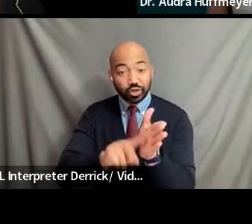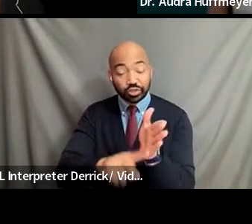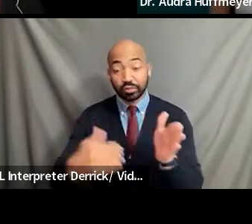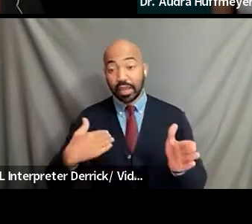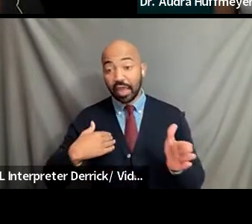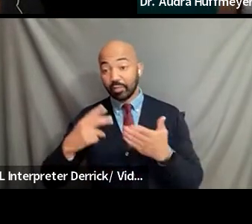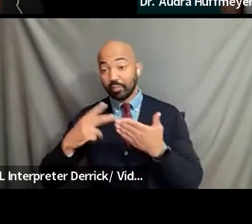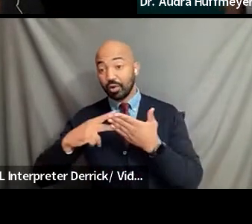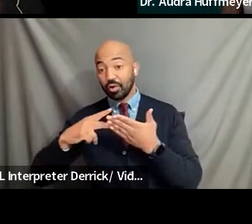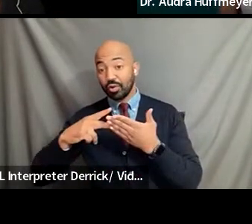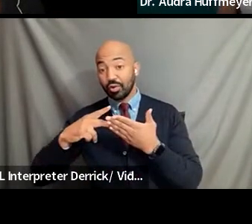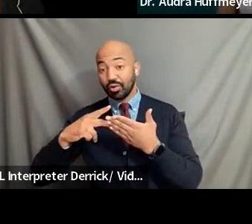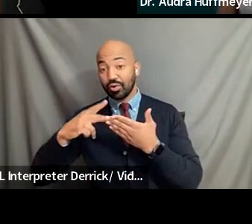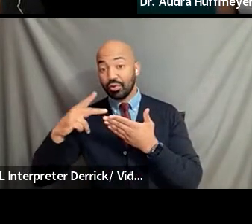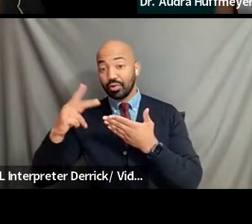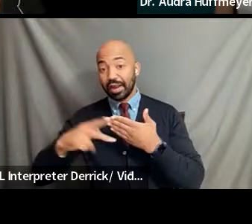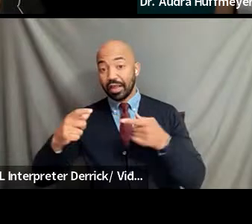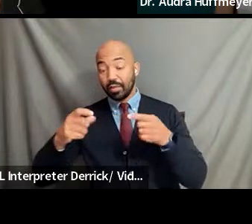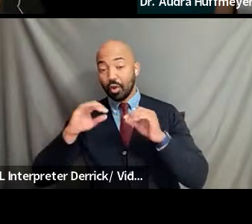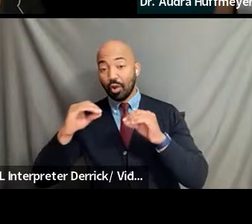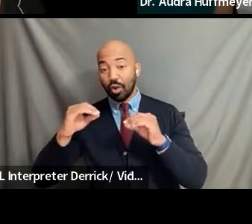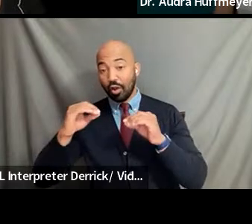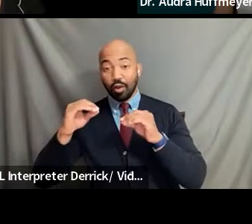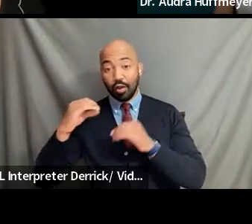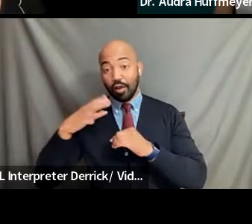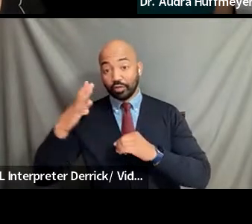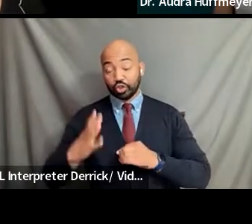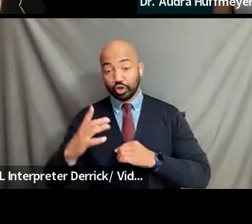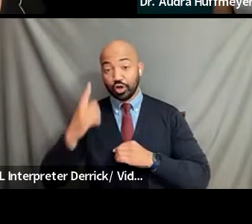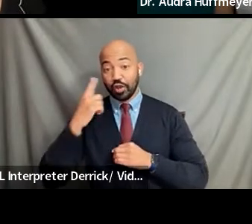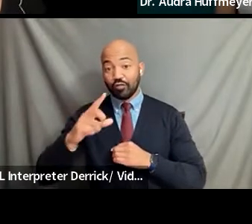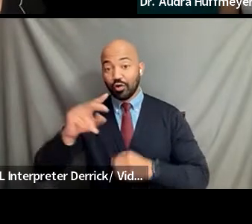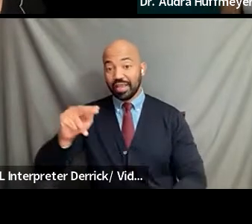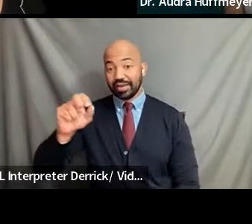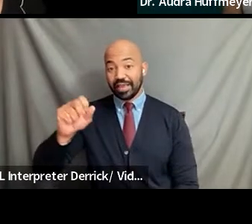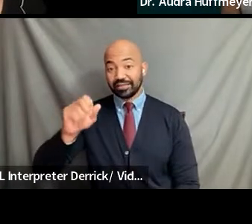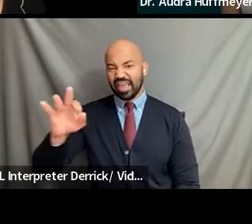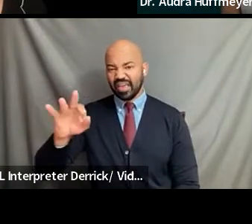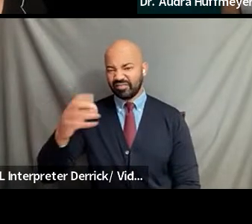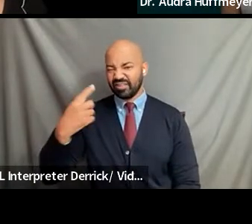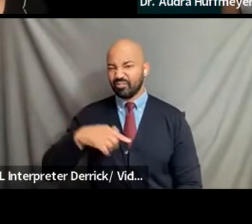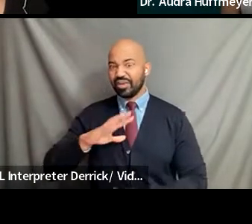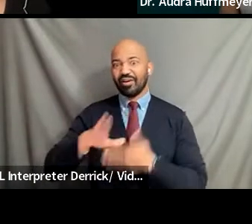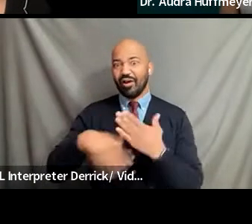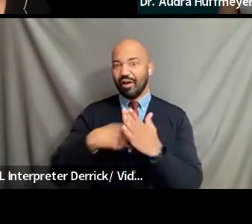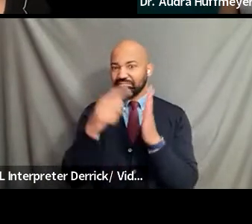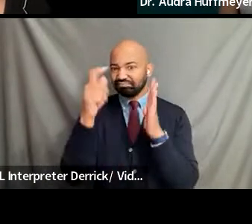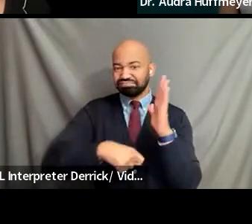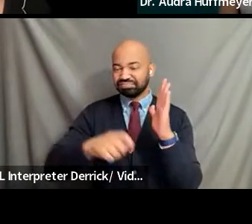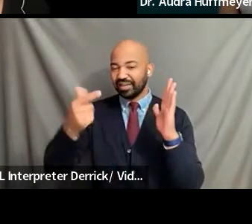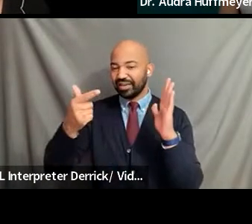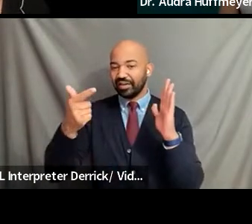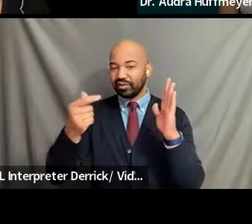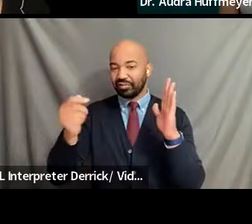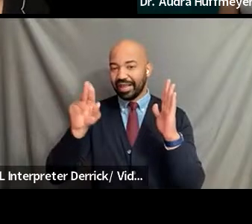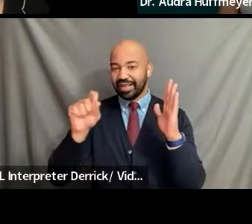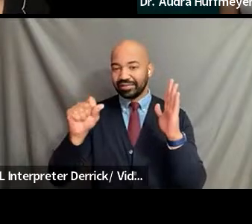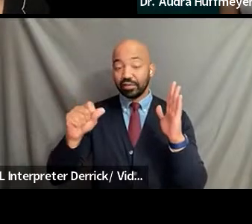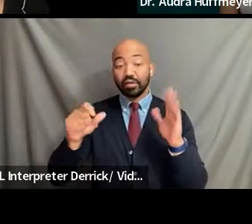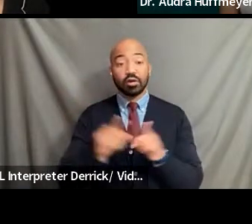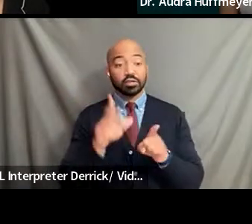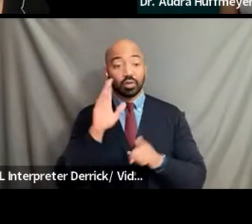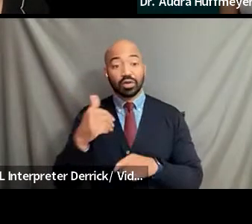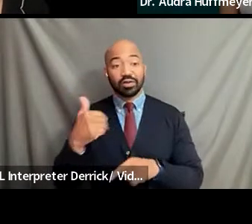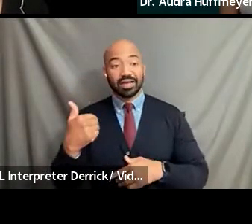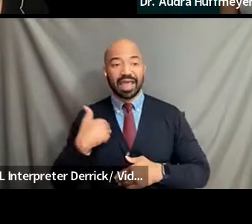for NSF, who we all write grants to. So definitely tune in. After that, we're going to be having our BIMS grad school